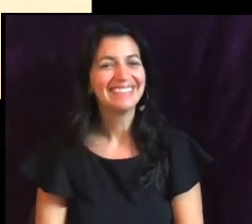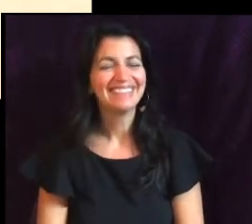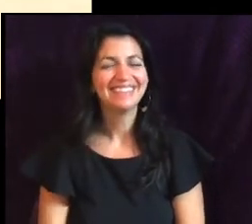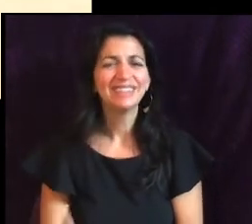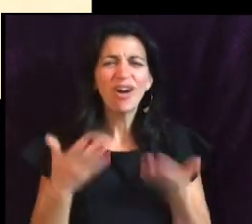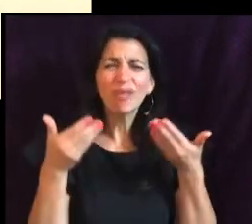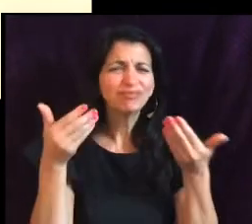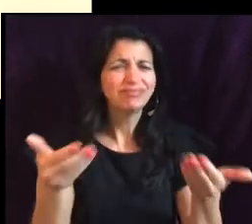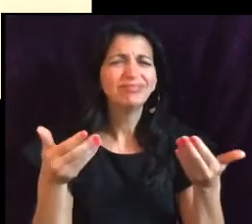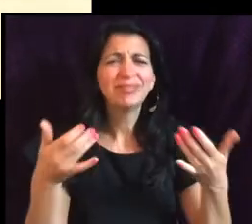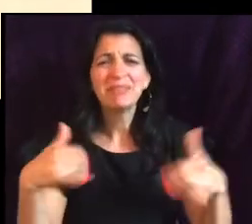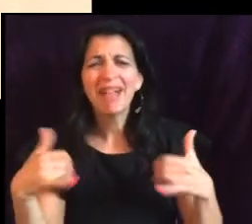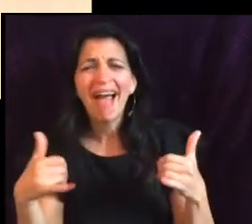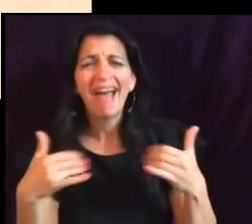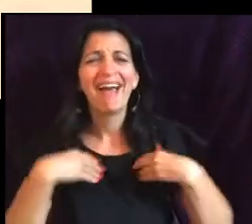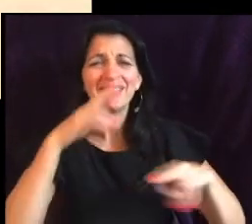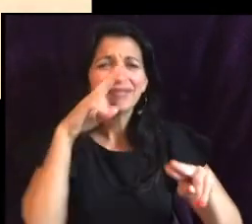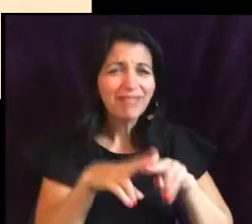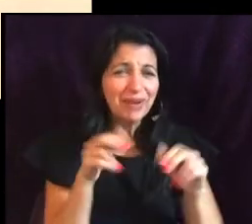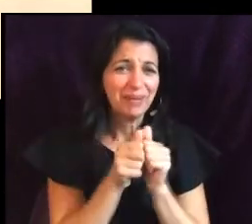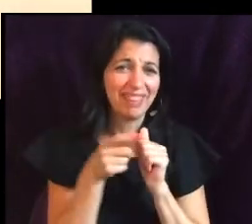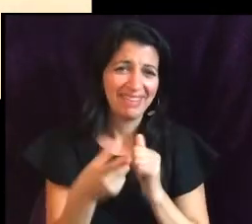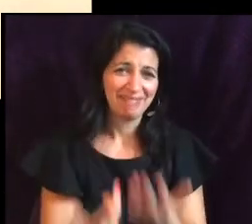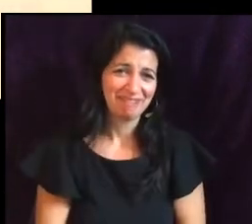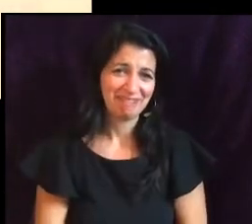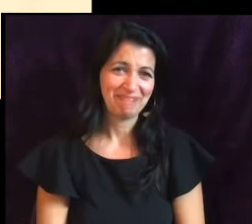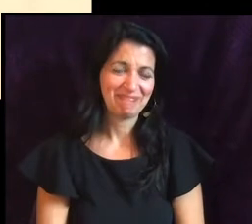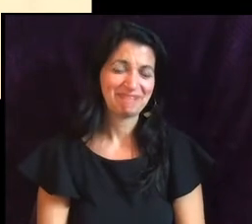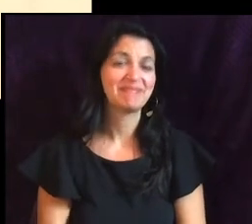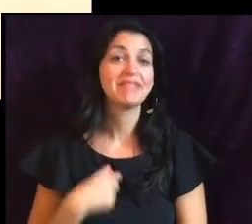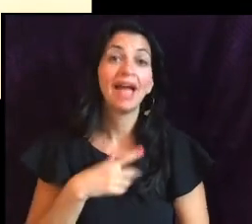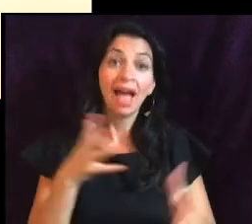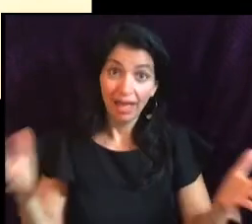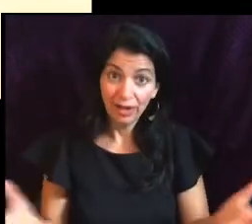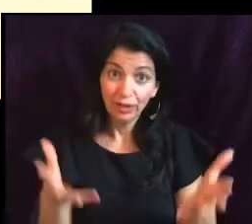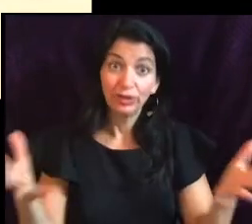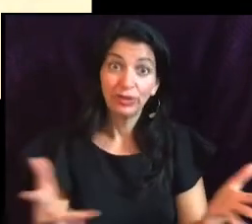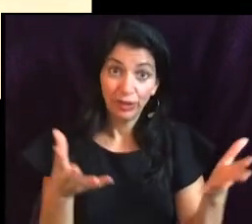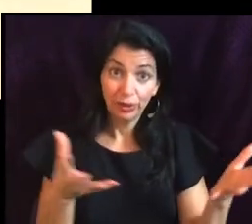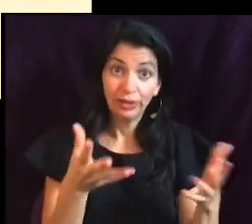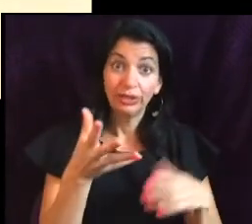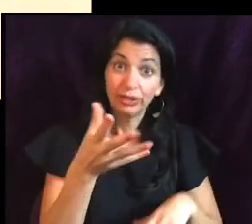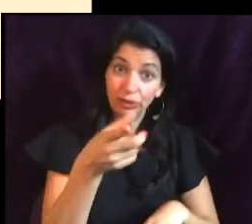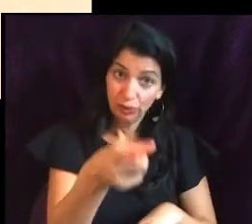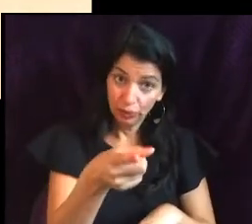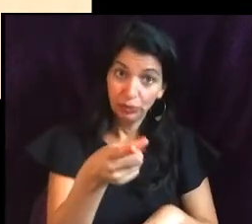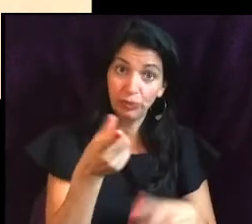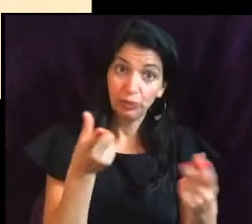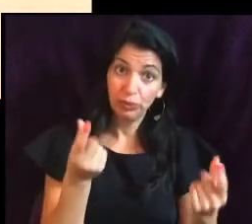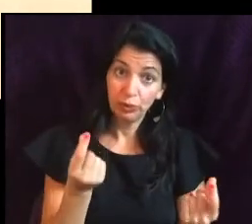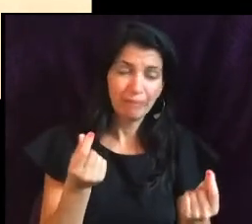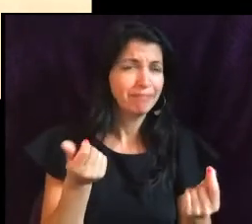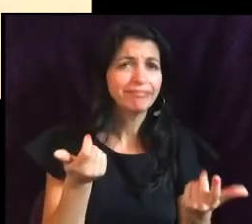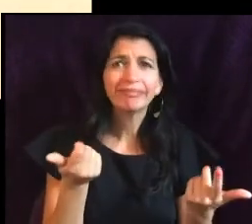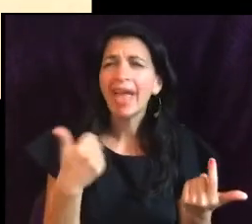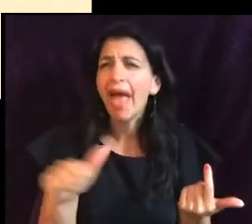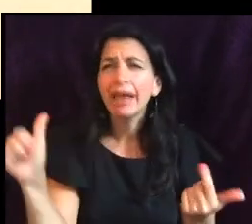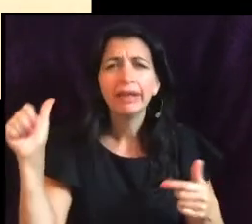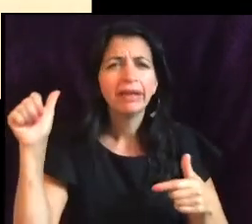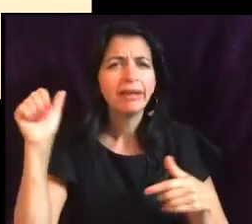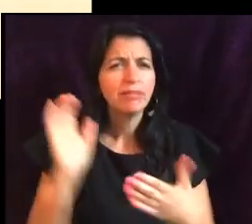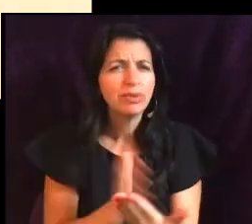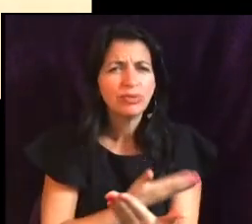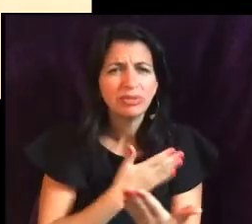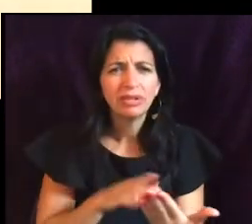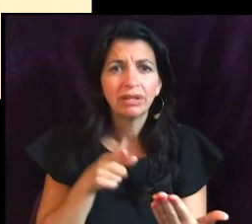too. So have fun with it. I encourage you to create any music that